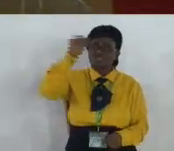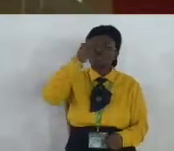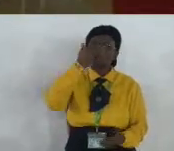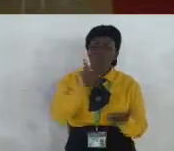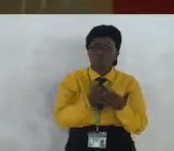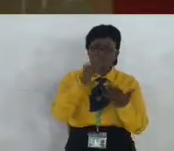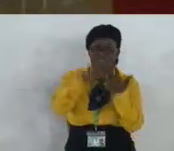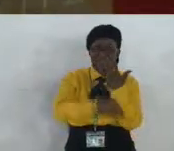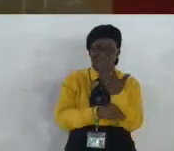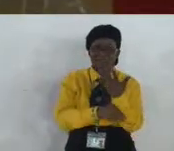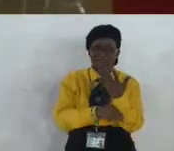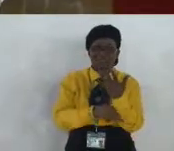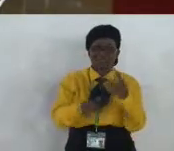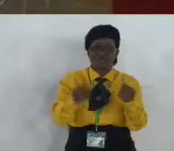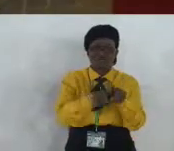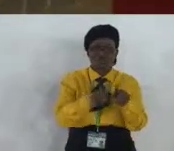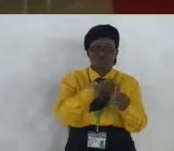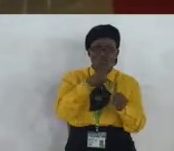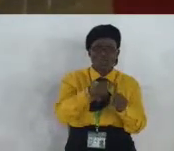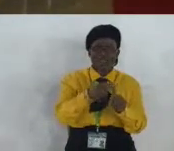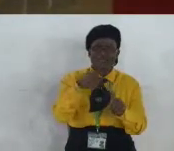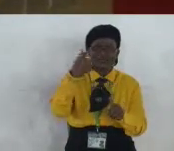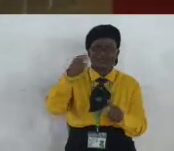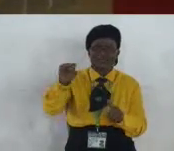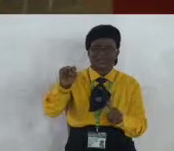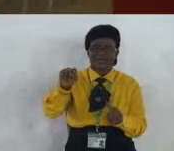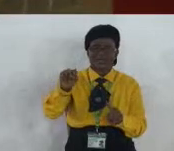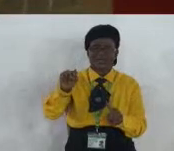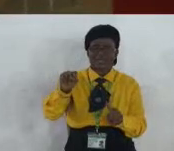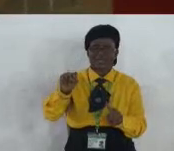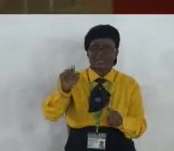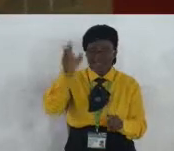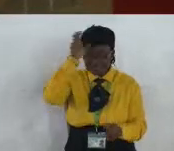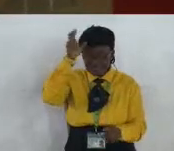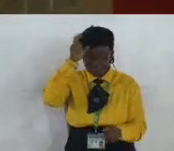So when the devil is messing with your memory,